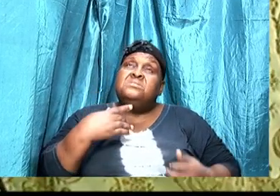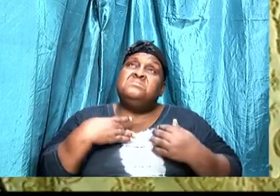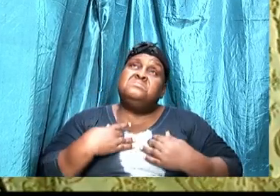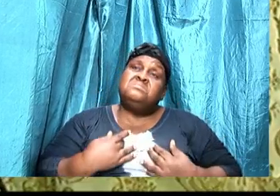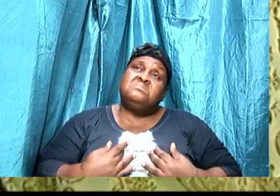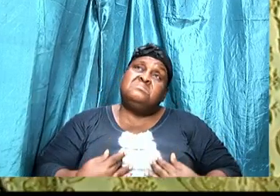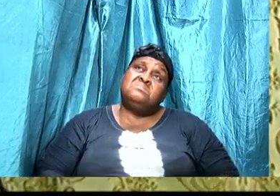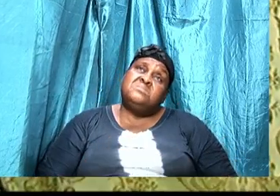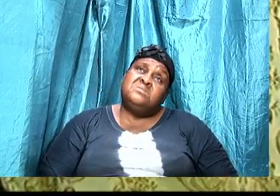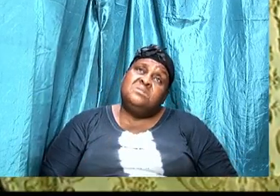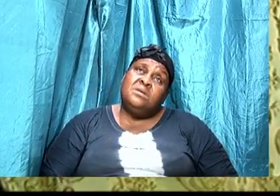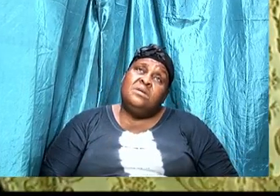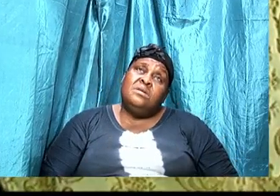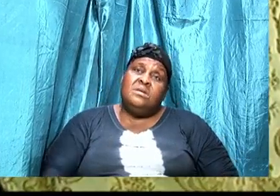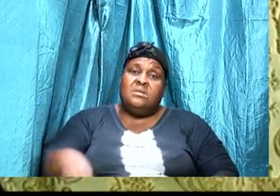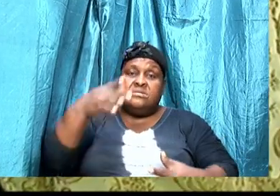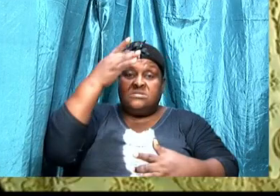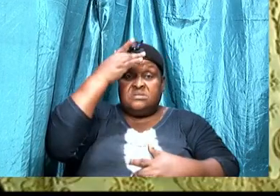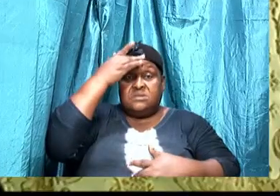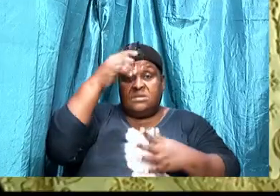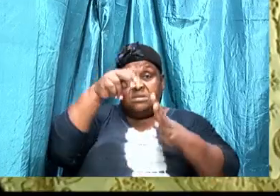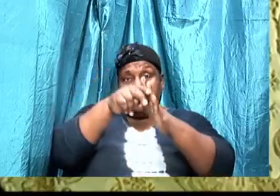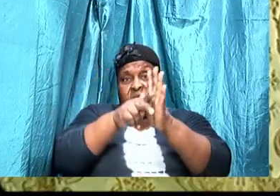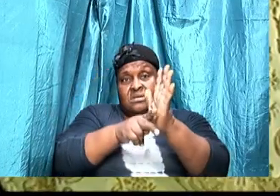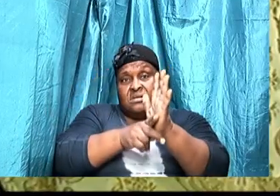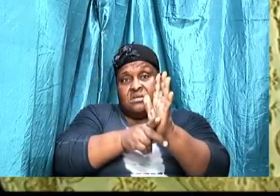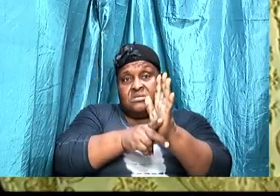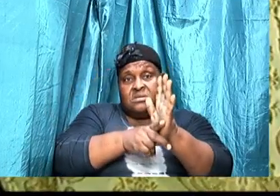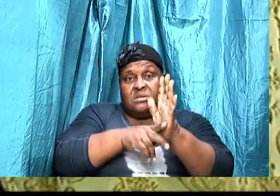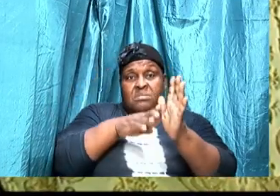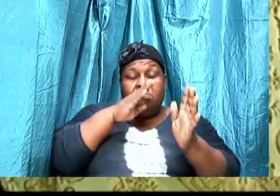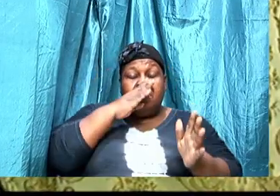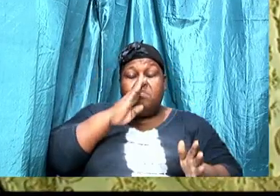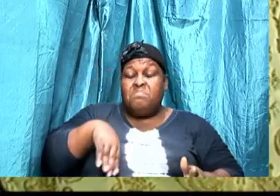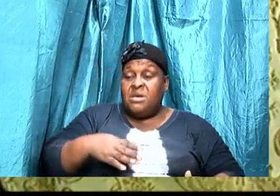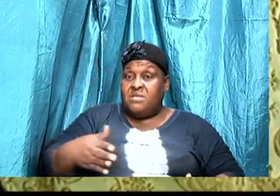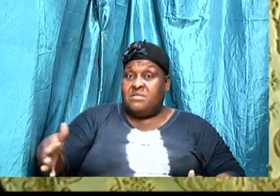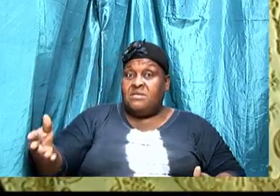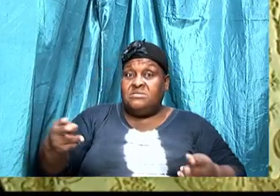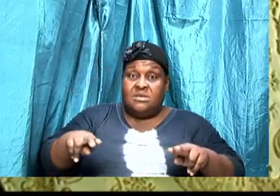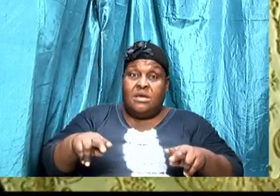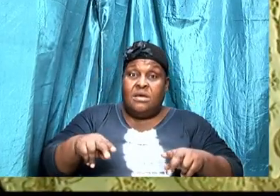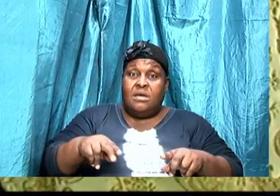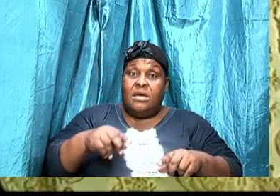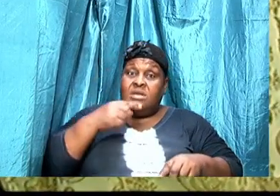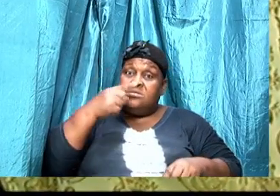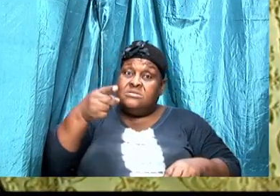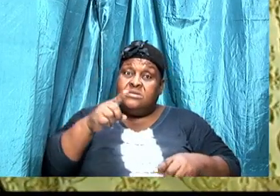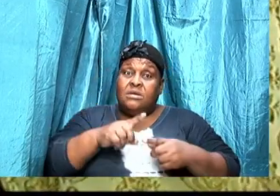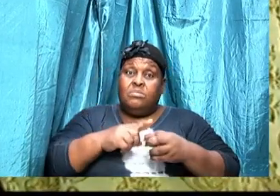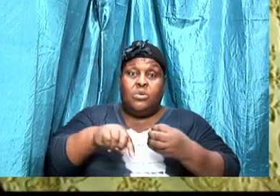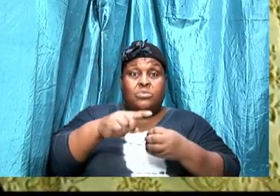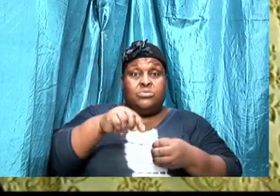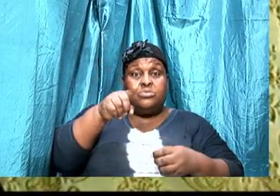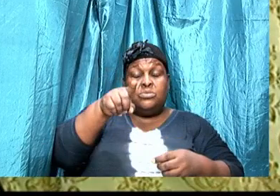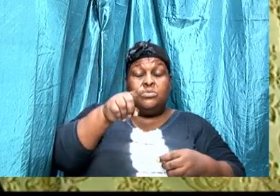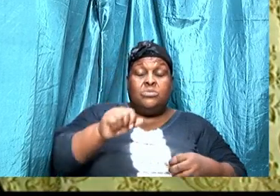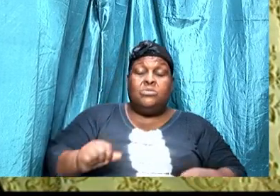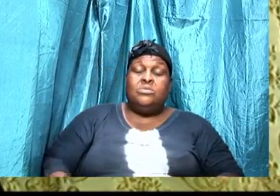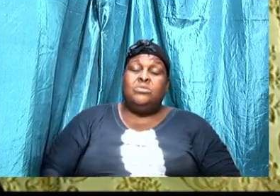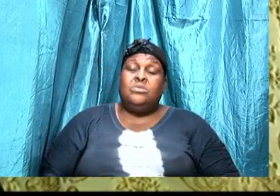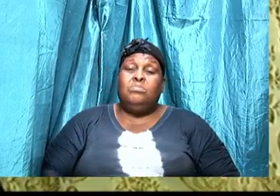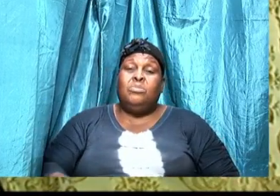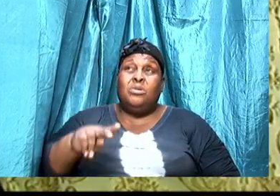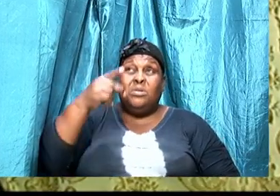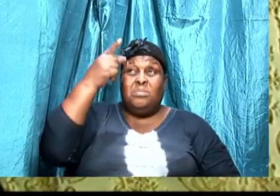distresses and, you know, infirmities, reproaches, these things are really bad things that happen to people. But Paul is saying that